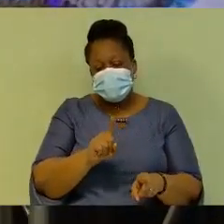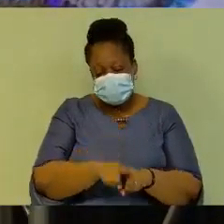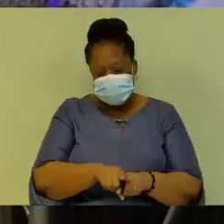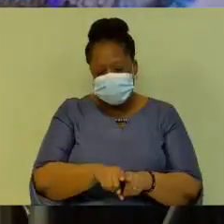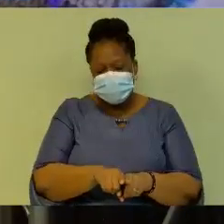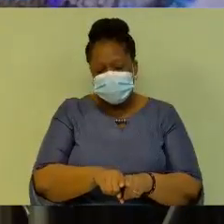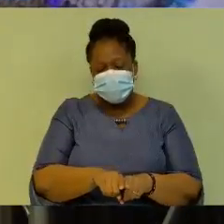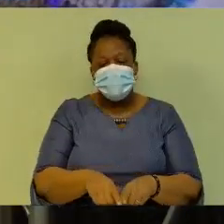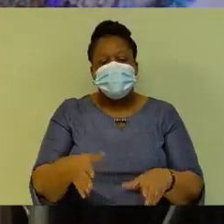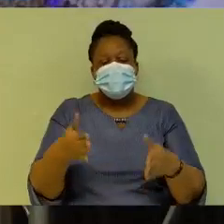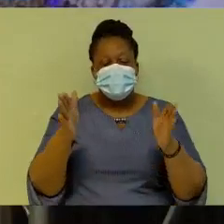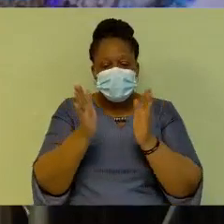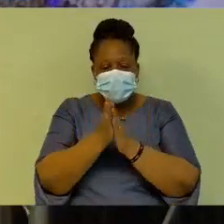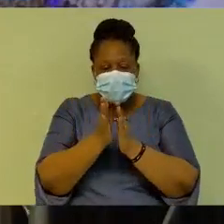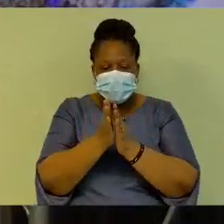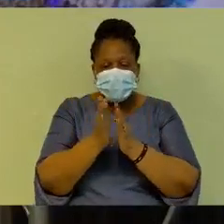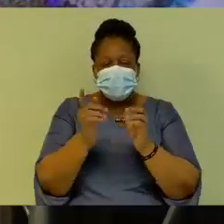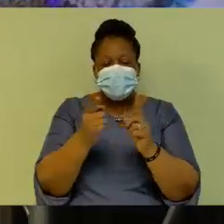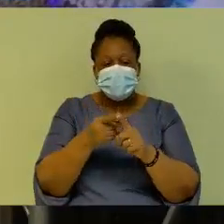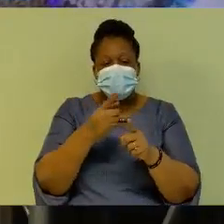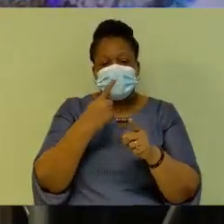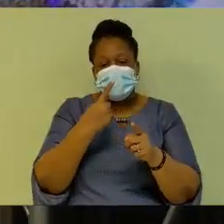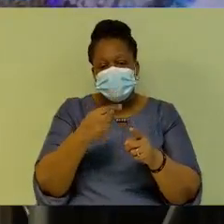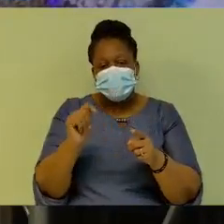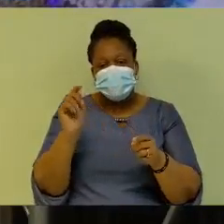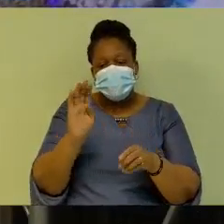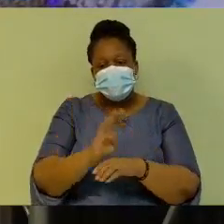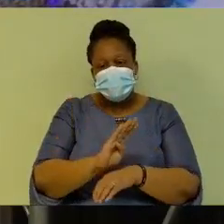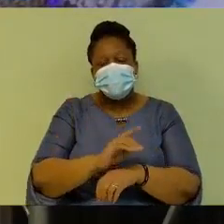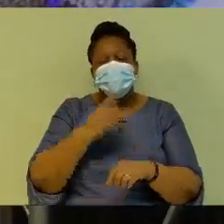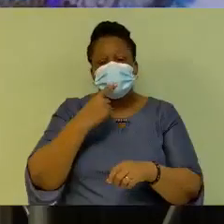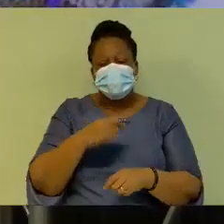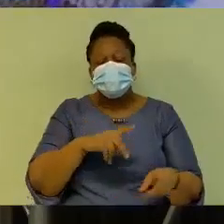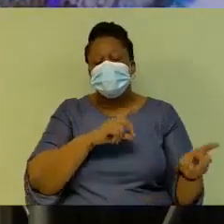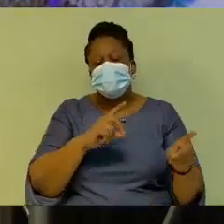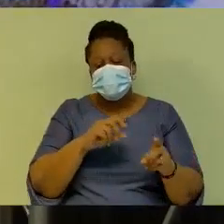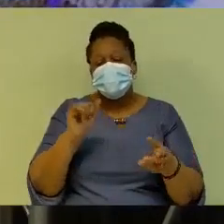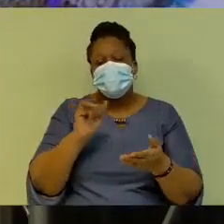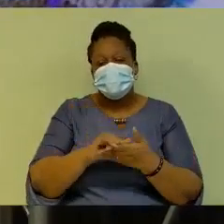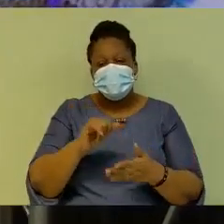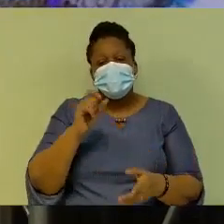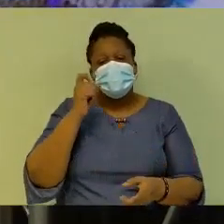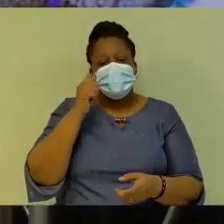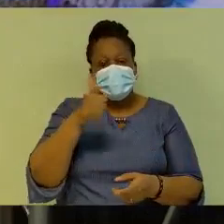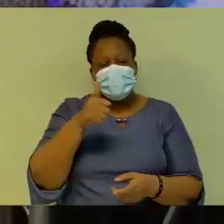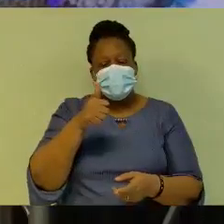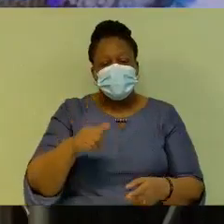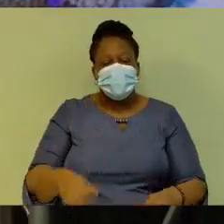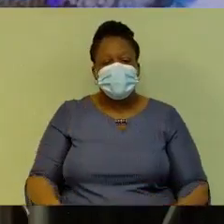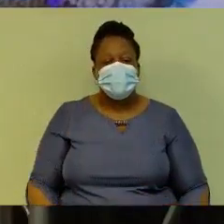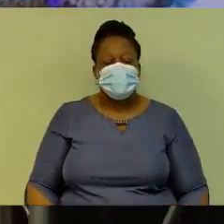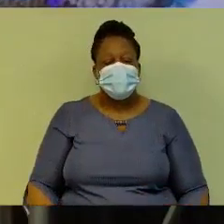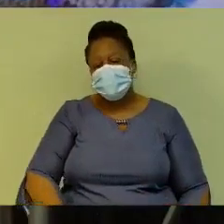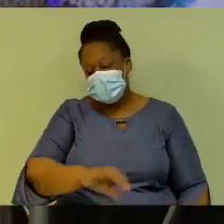comply and those businesses who needs to get to become compliant. I'm asking you to do